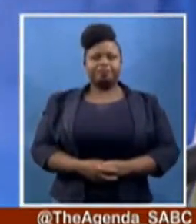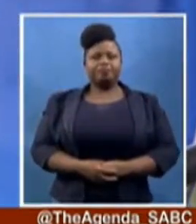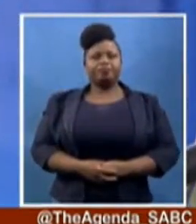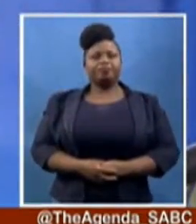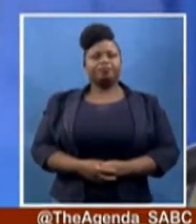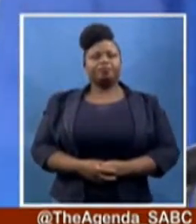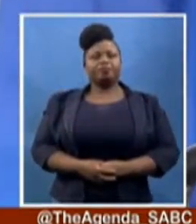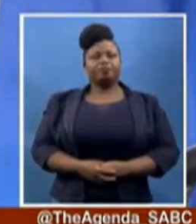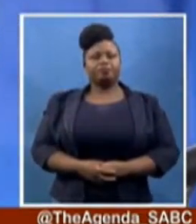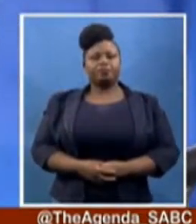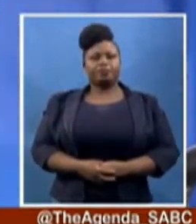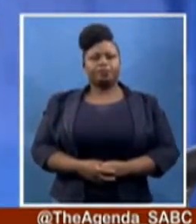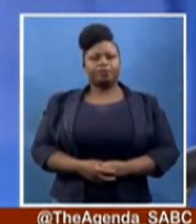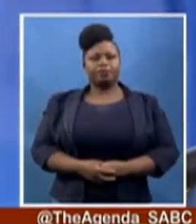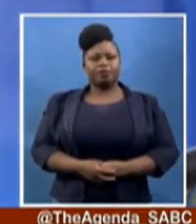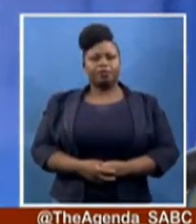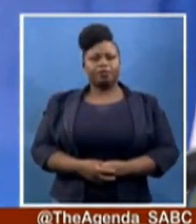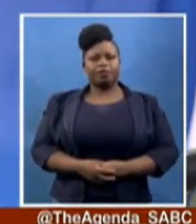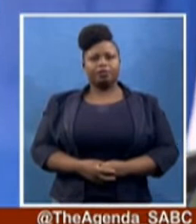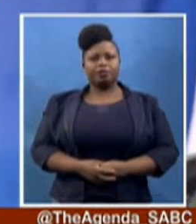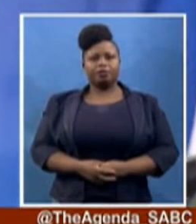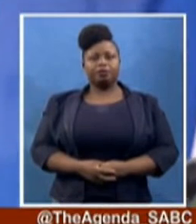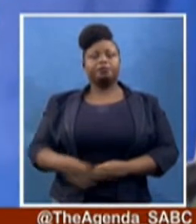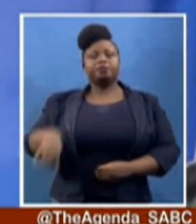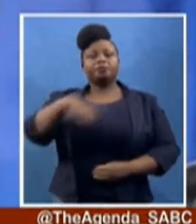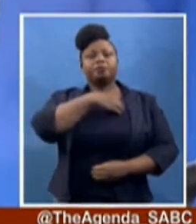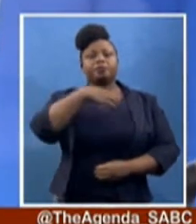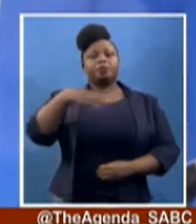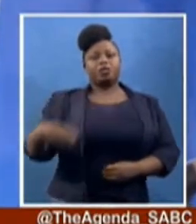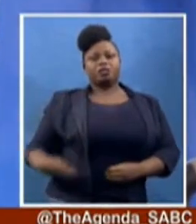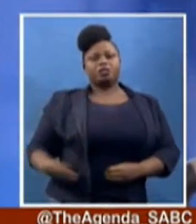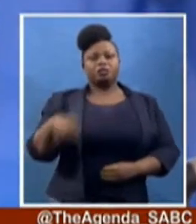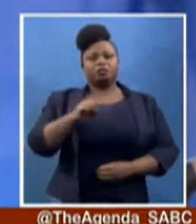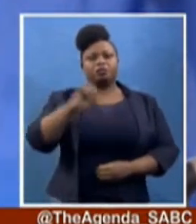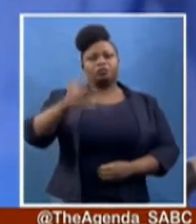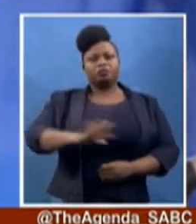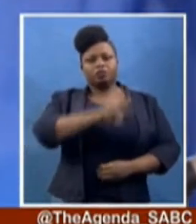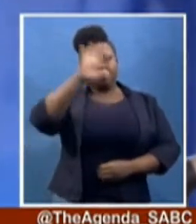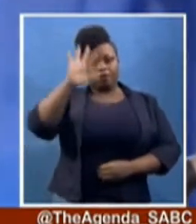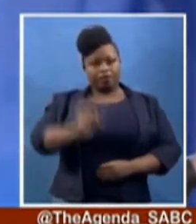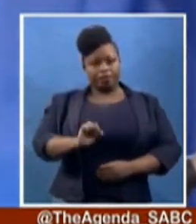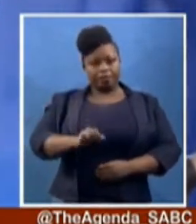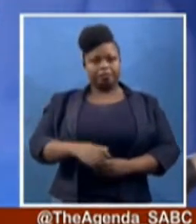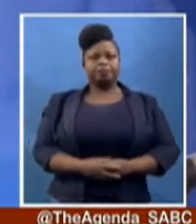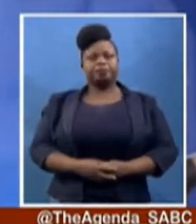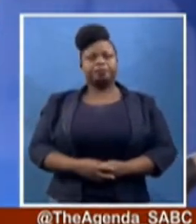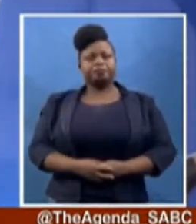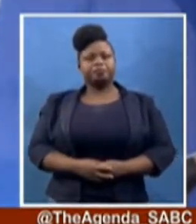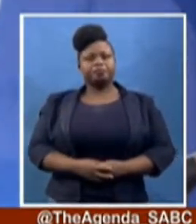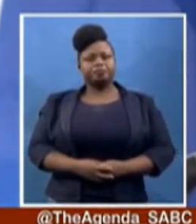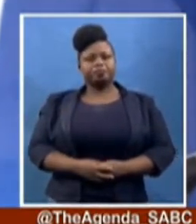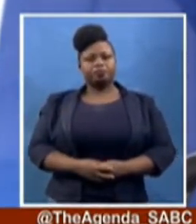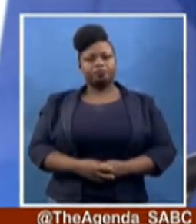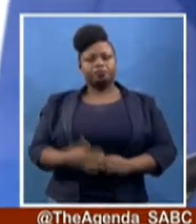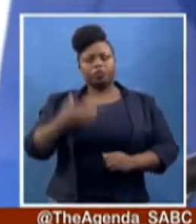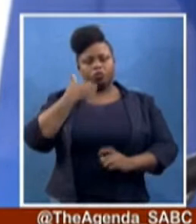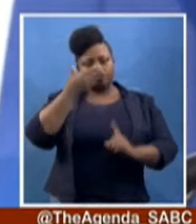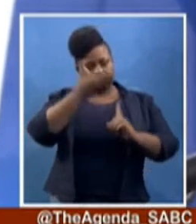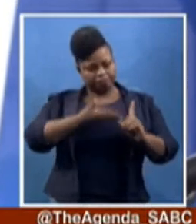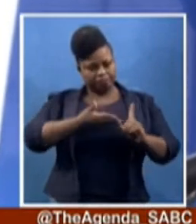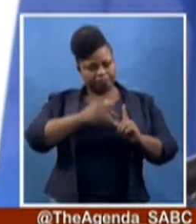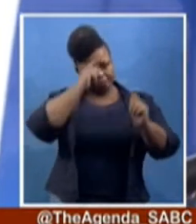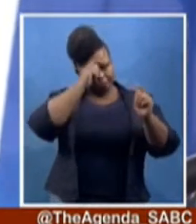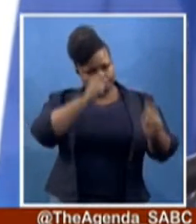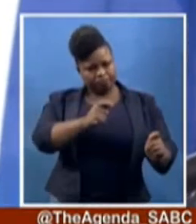The President of the Republic of South Africa, His Excellency Matamela Cyril Ramaphosa,